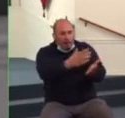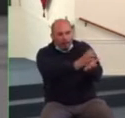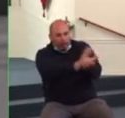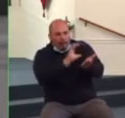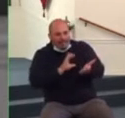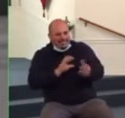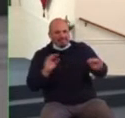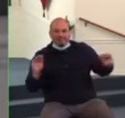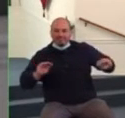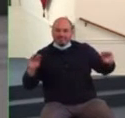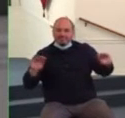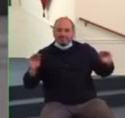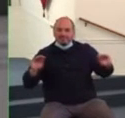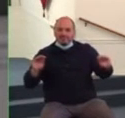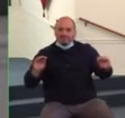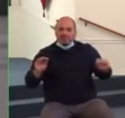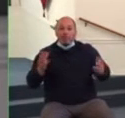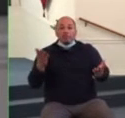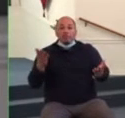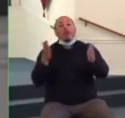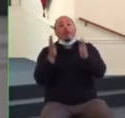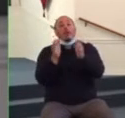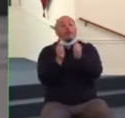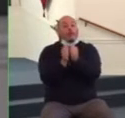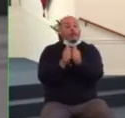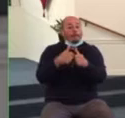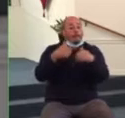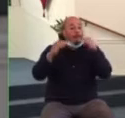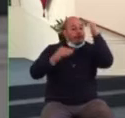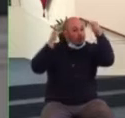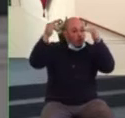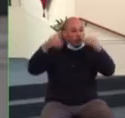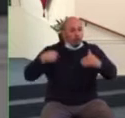weak. And so when you help a sick person,